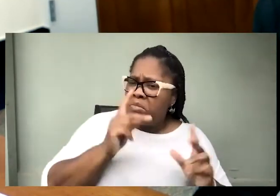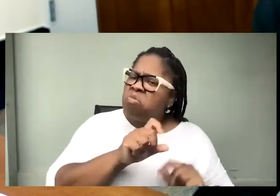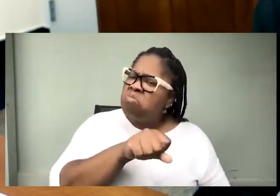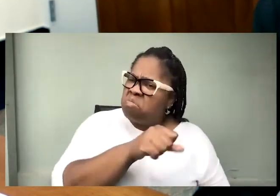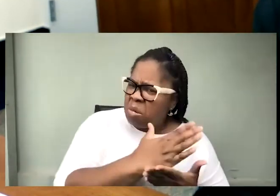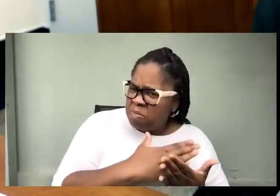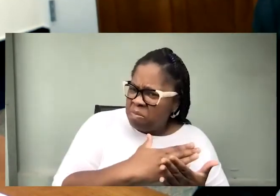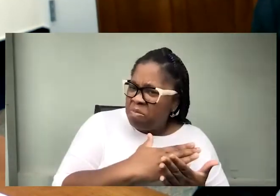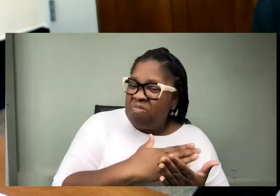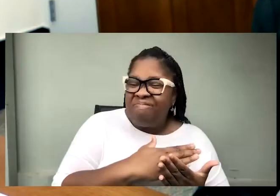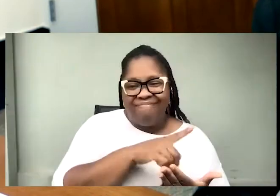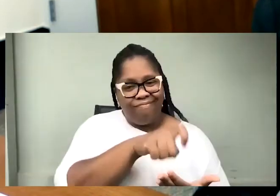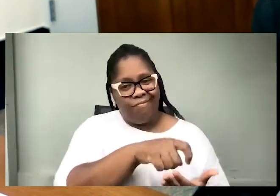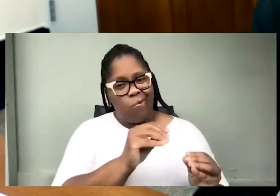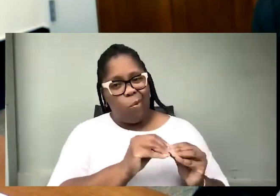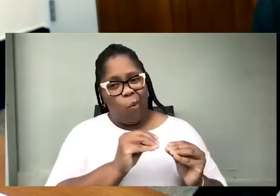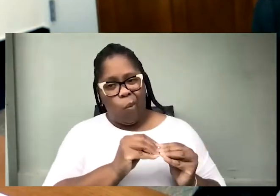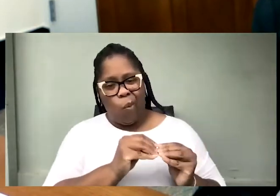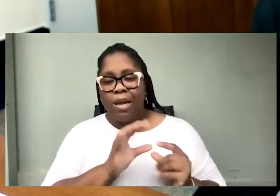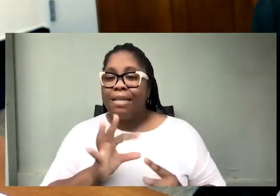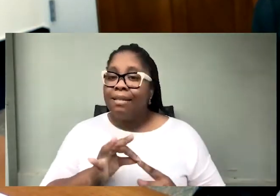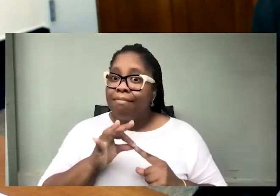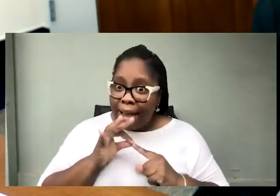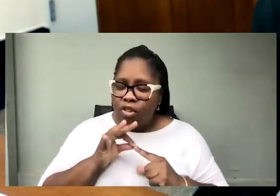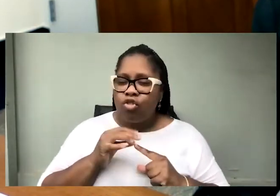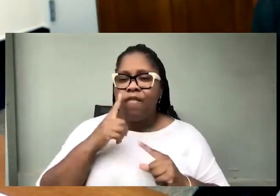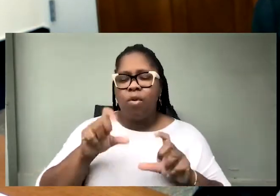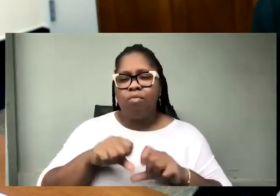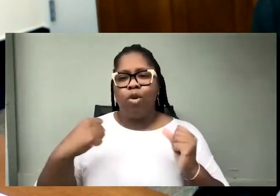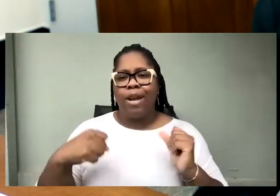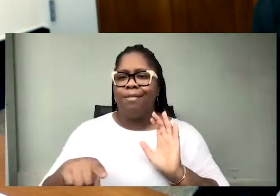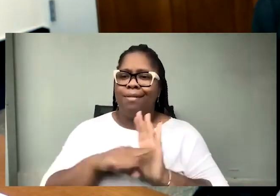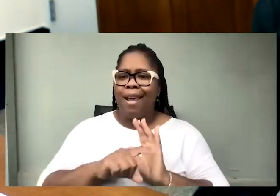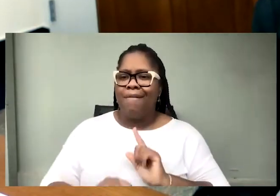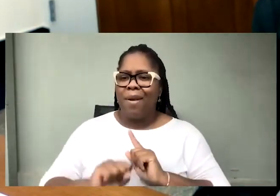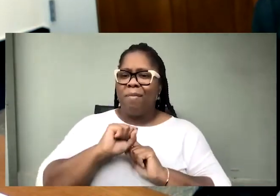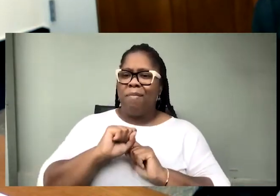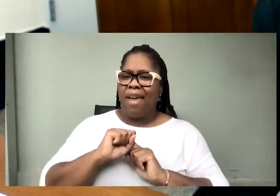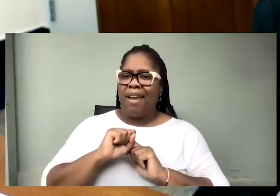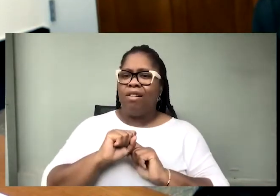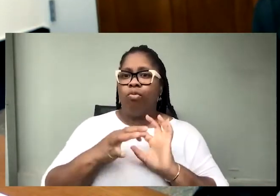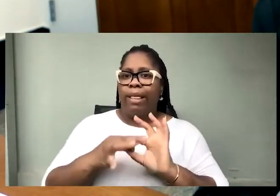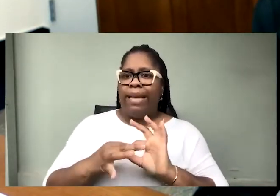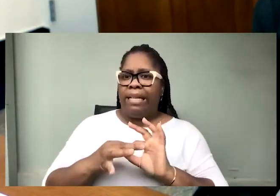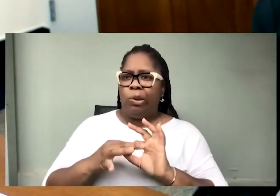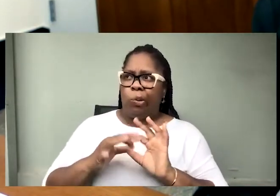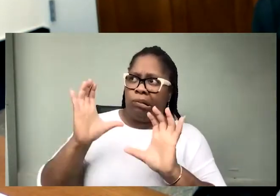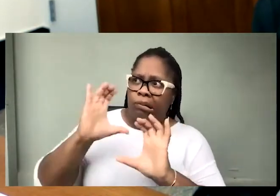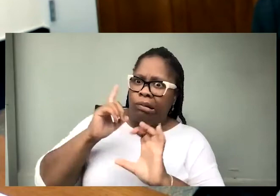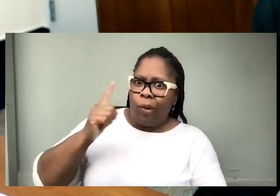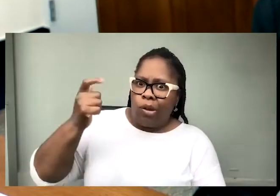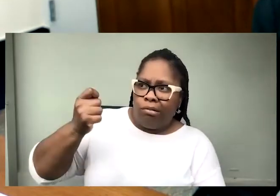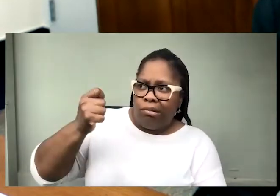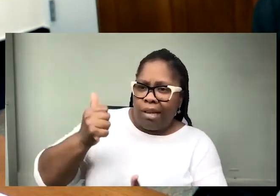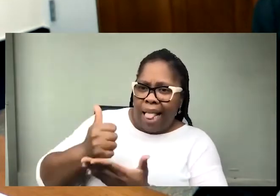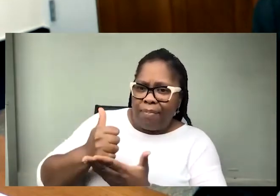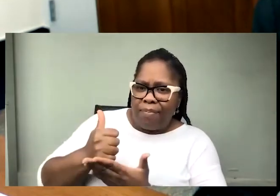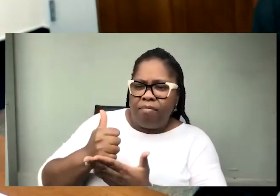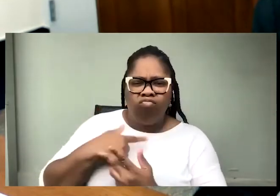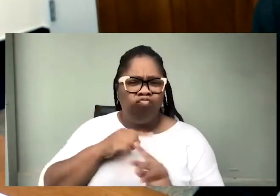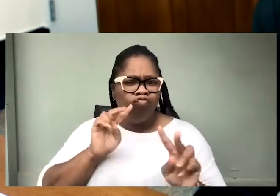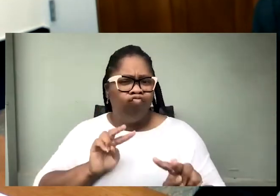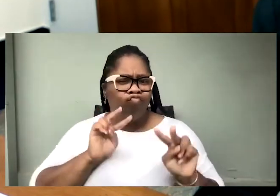more can be done, particularly to break the stigma many feel about seeking assistance. I look forward to the